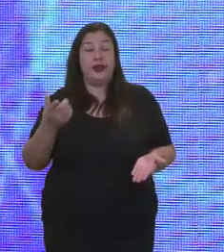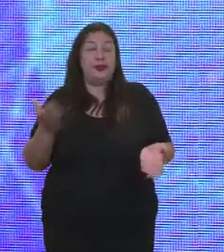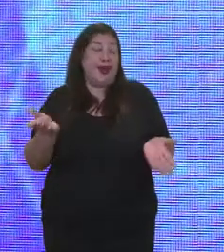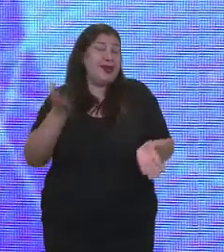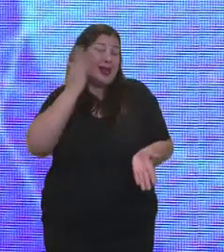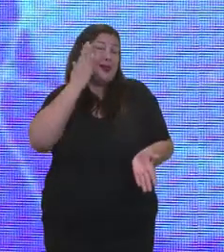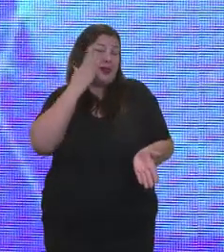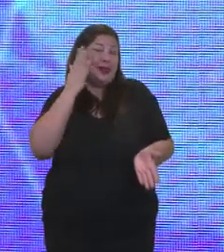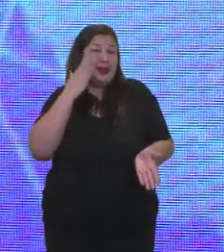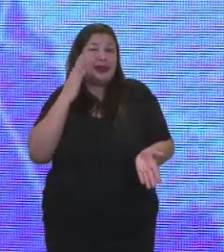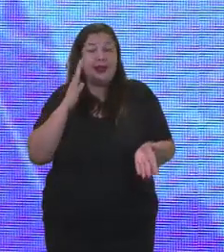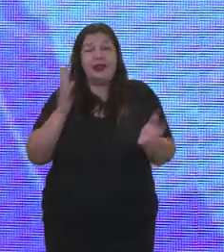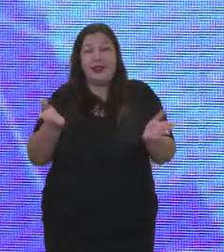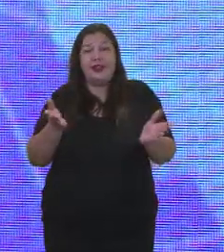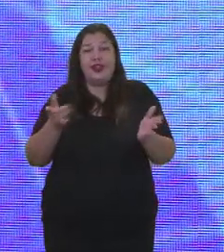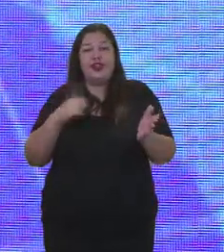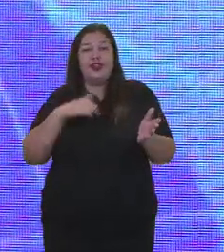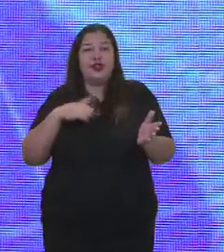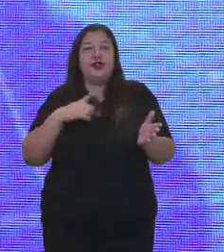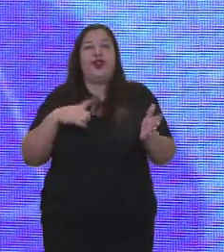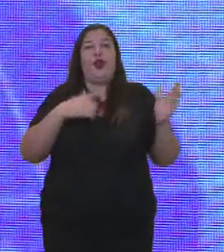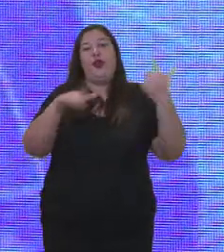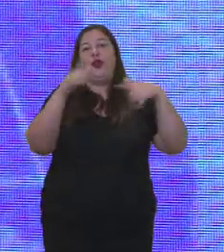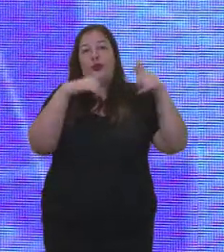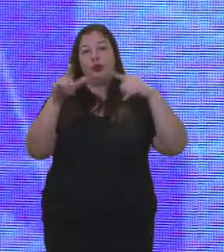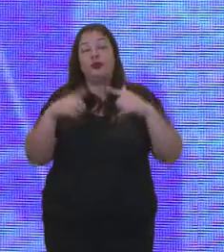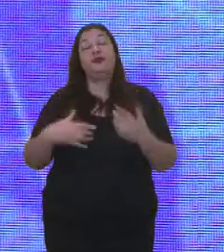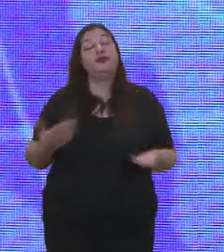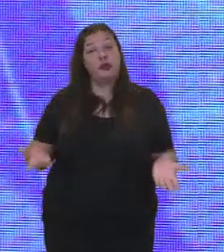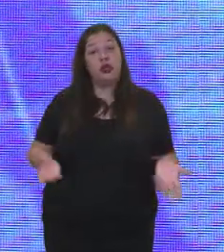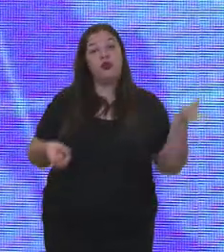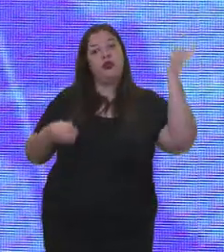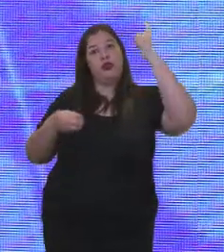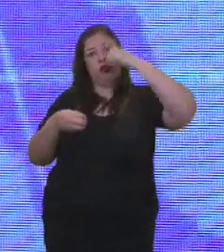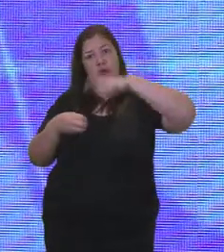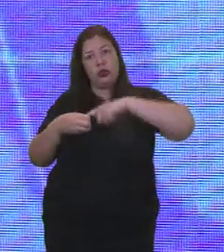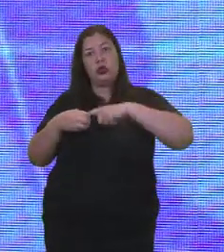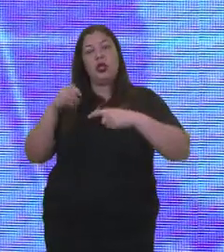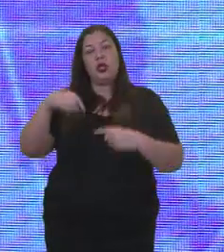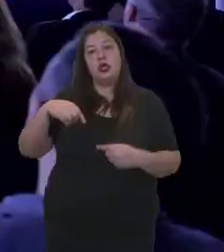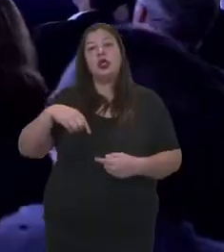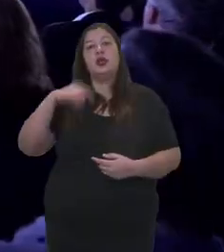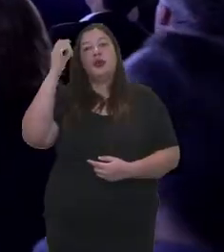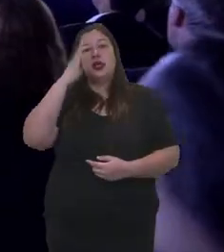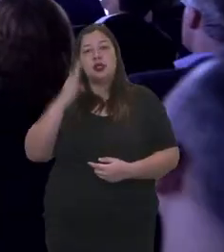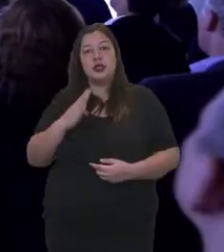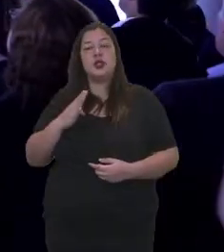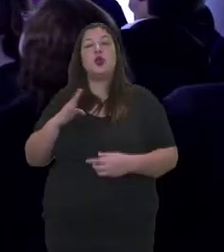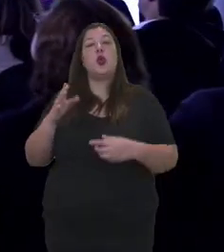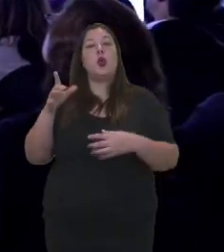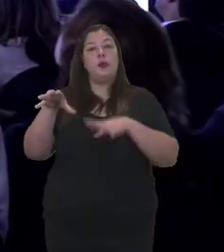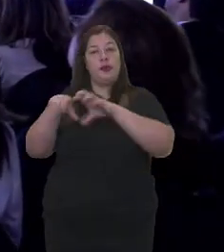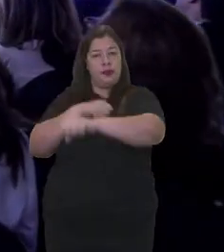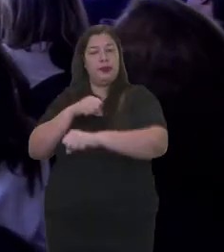I was following this process. I went on, came back to Brazil. I took I was head